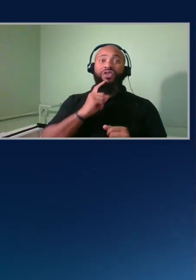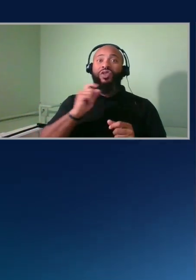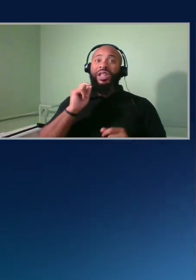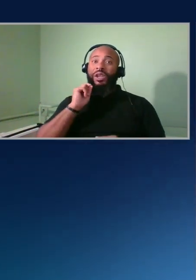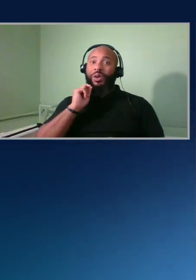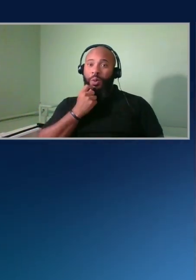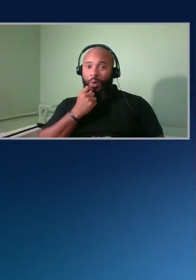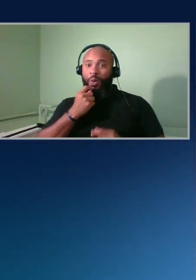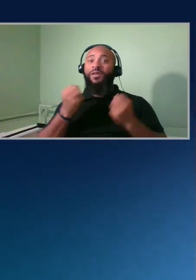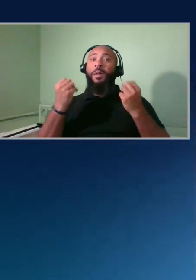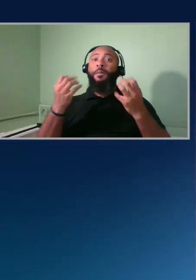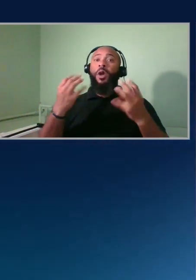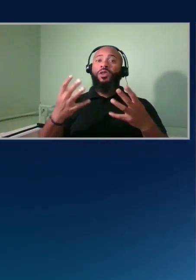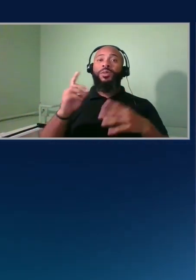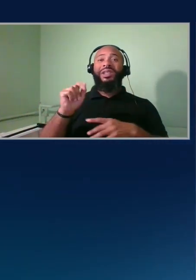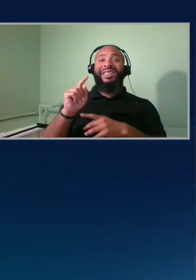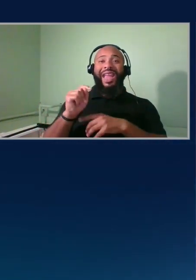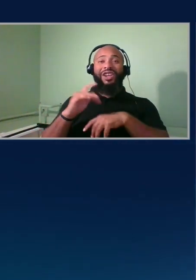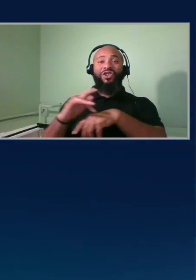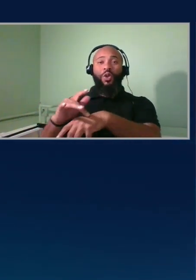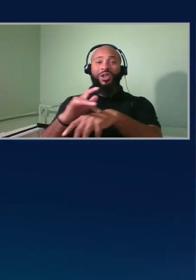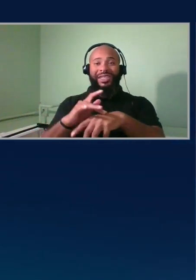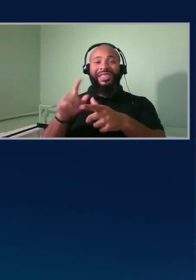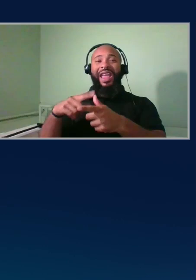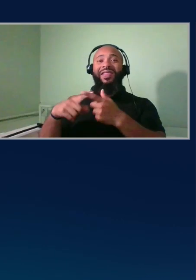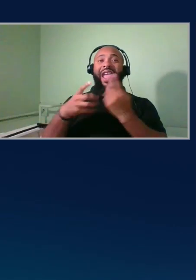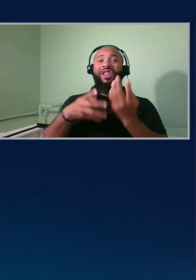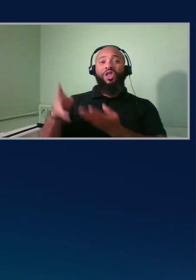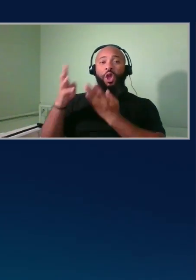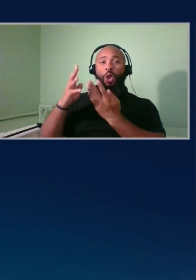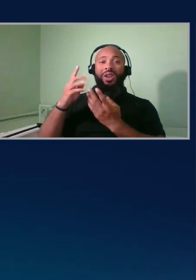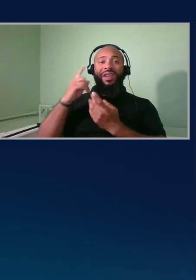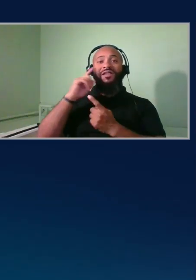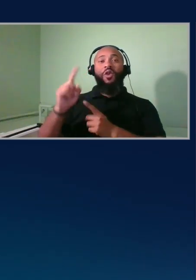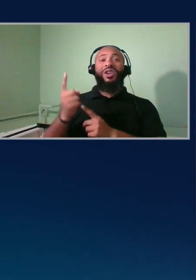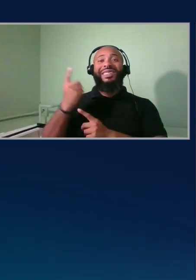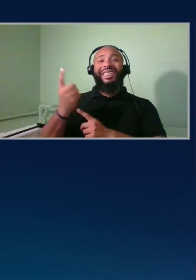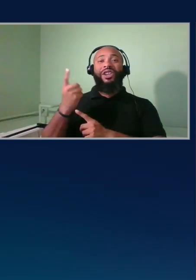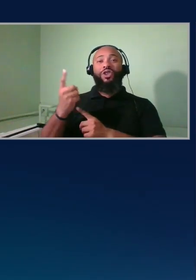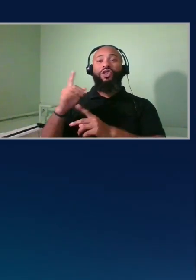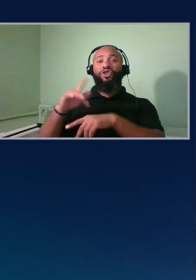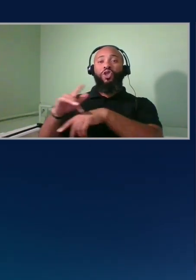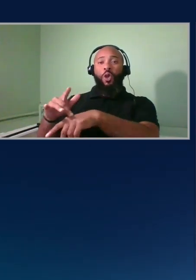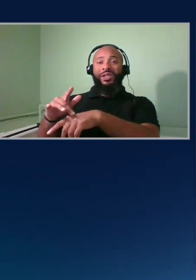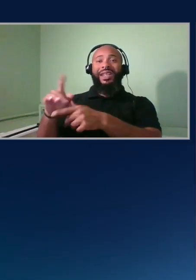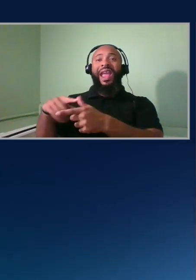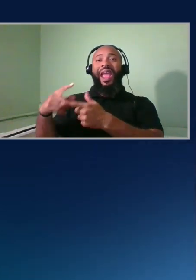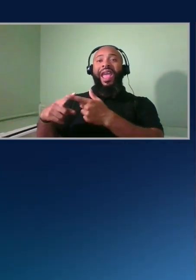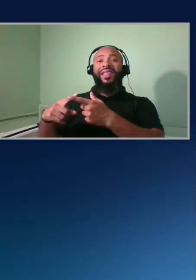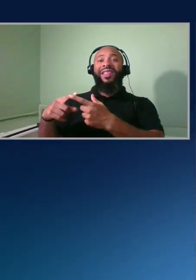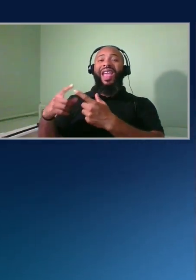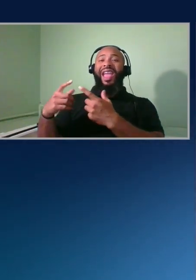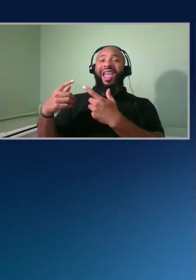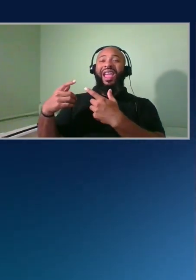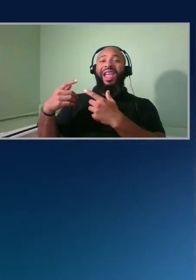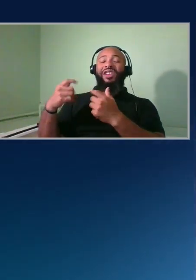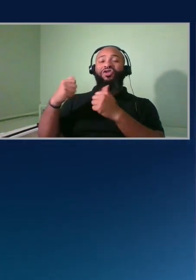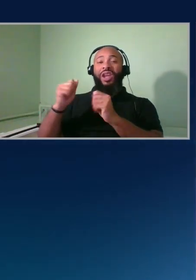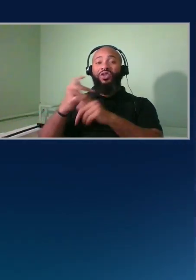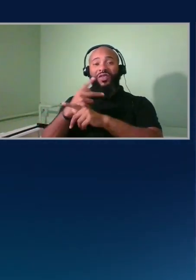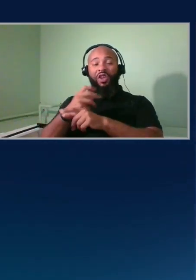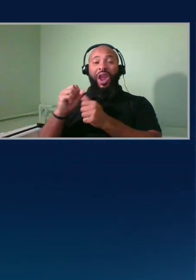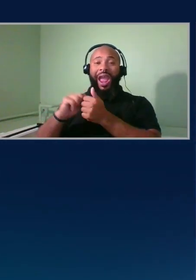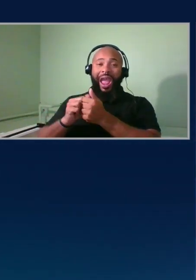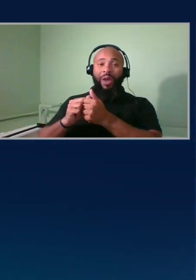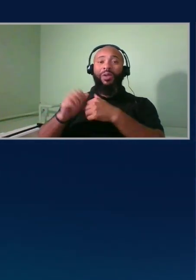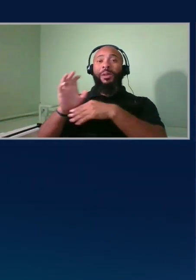after you transform it into a single source that then is powerful for your business and your BI tools and your operations to understand how the business metrics work. And then you can do more things with